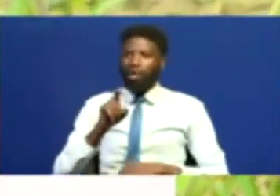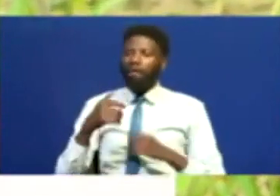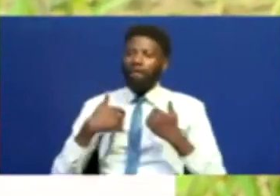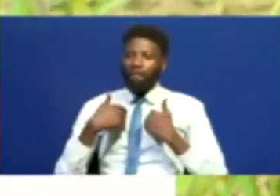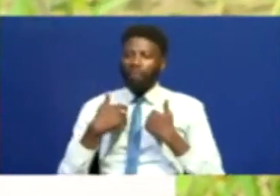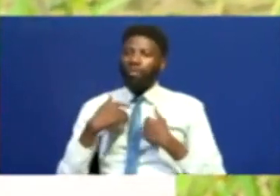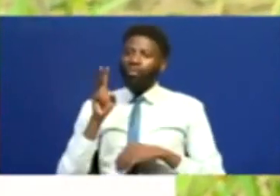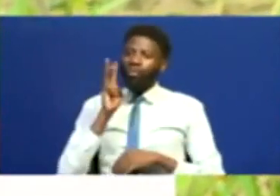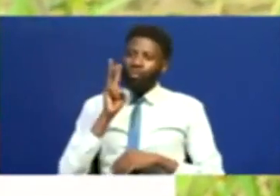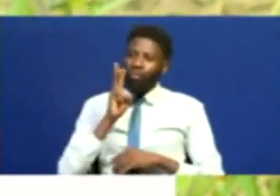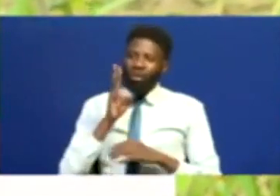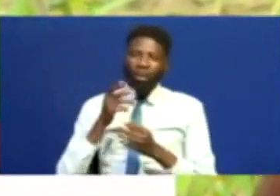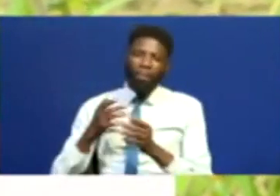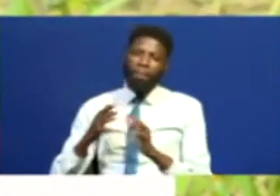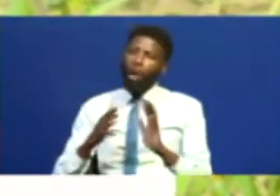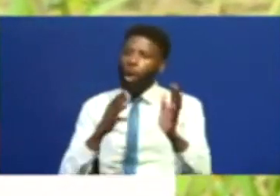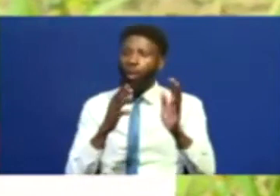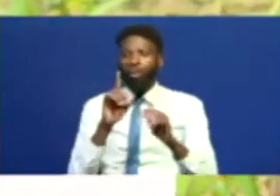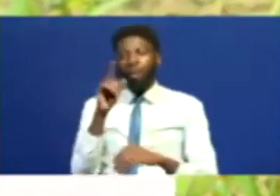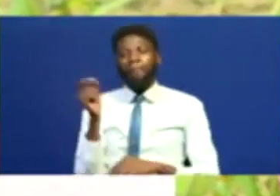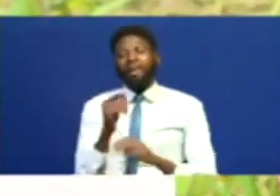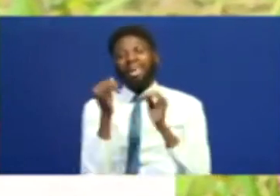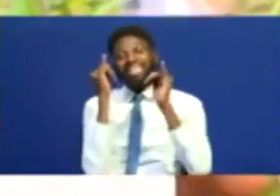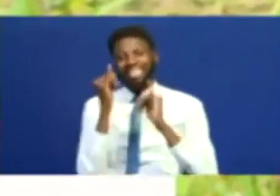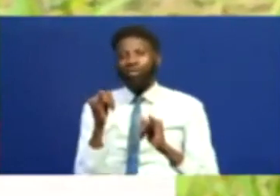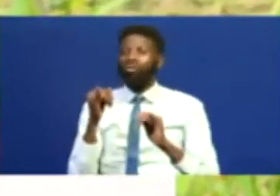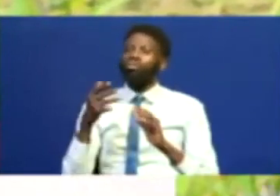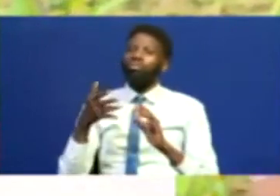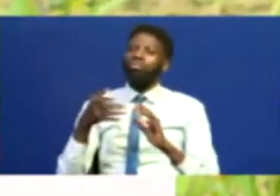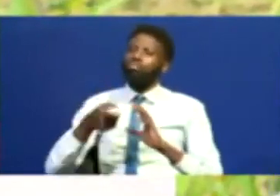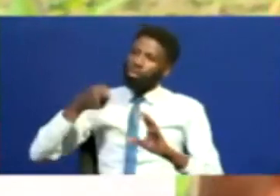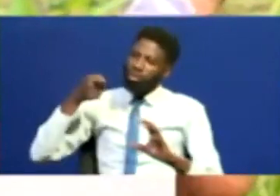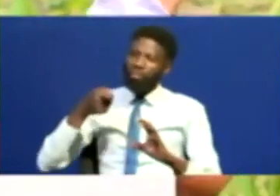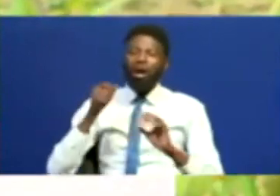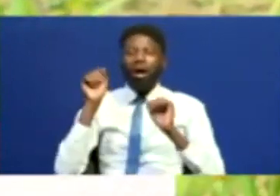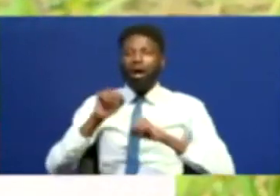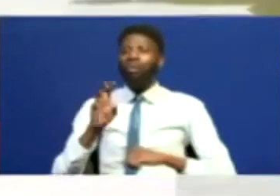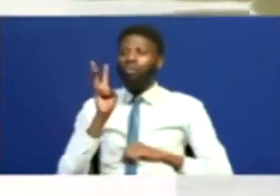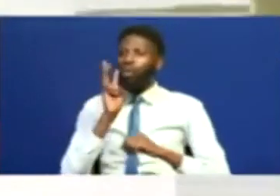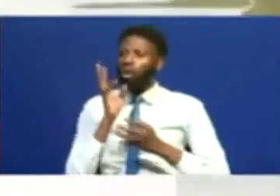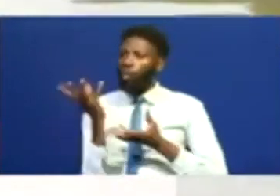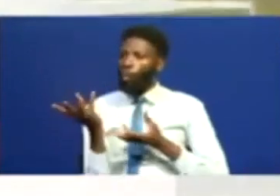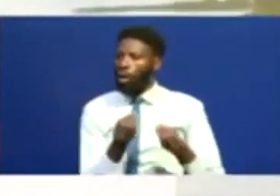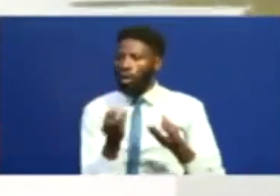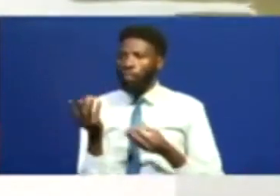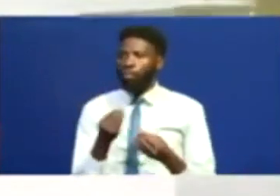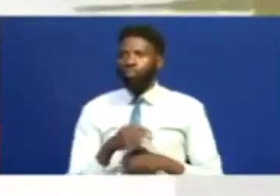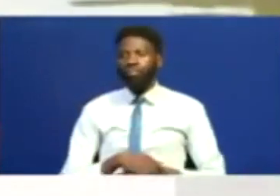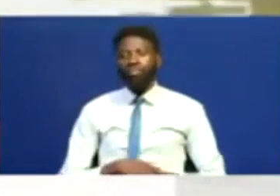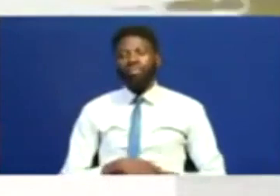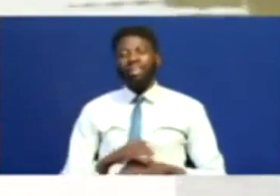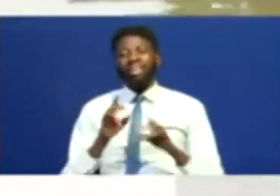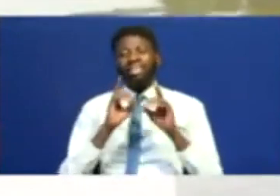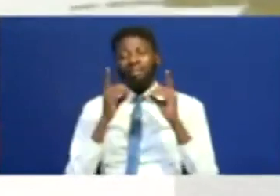done in the next 1 month. We want a new pump there with a capacity which can be able to offload the water from the scheme. The meteorological department has